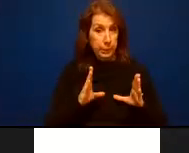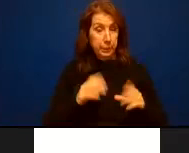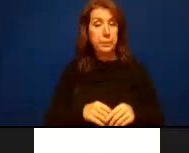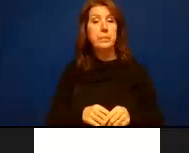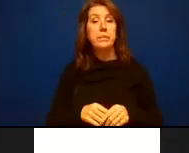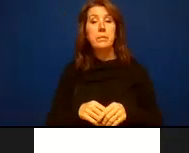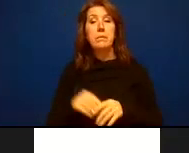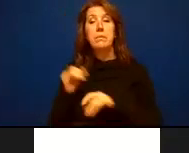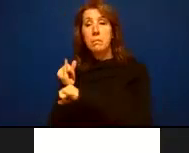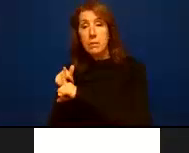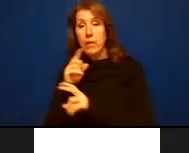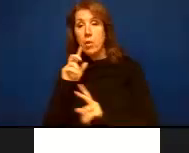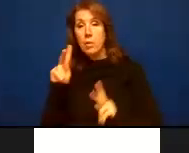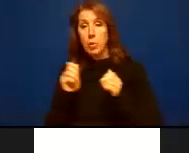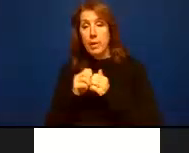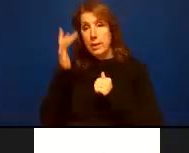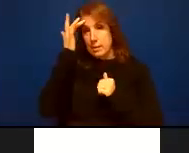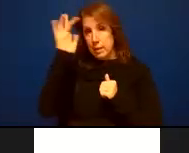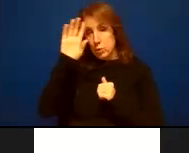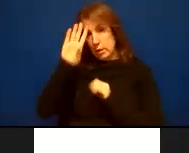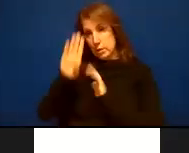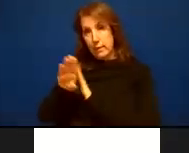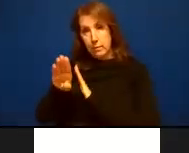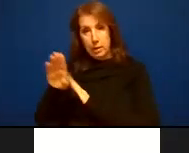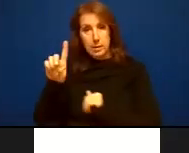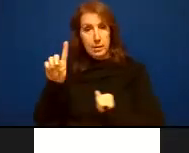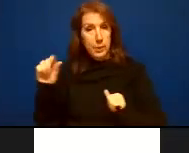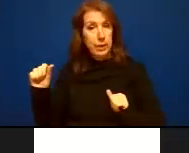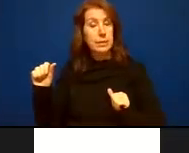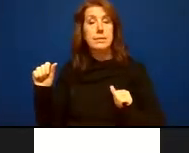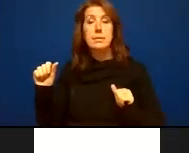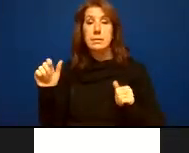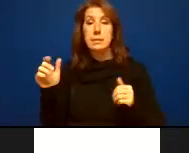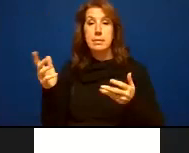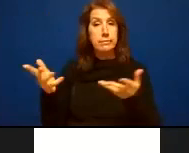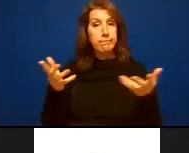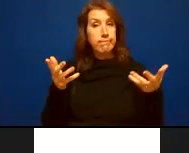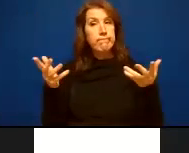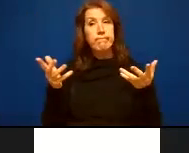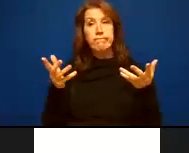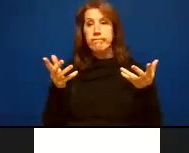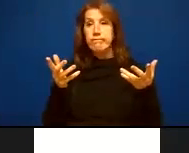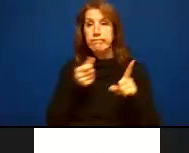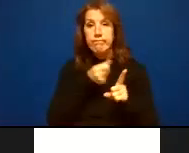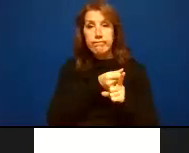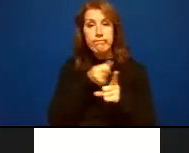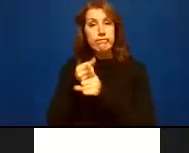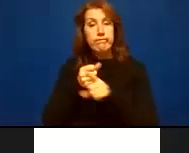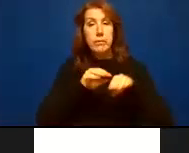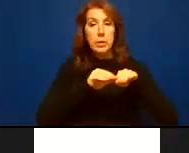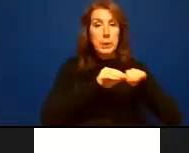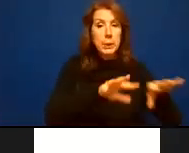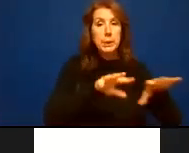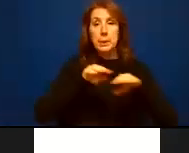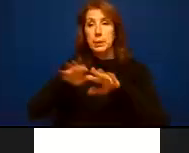institutions for people with intellectual and developmental disabilities. And we saw, I think, many, as